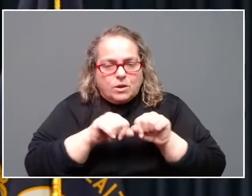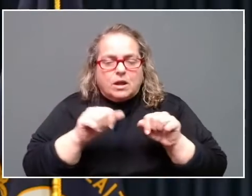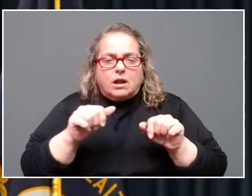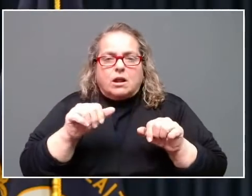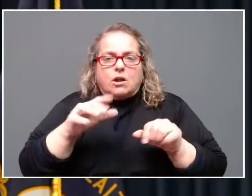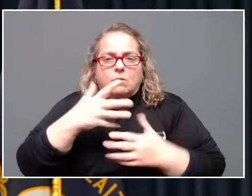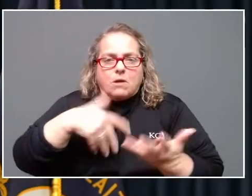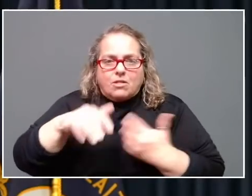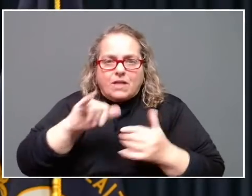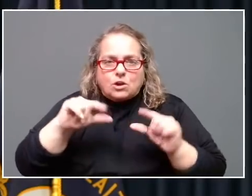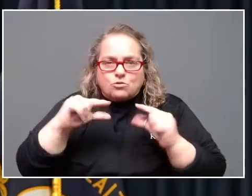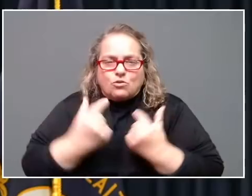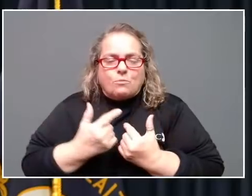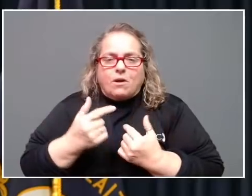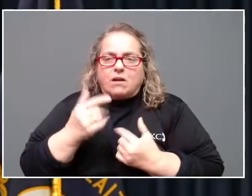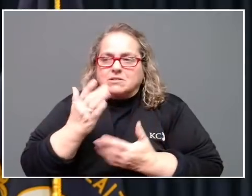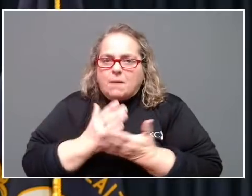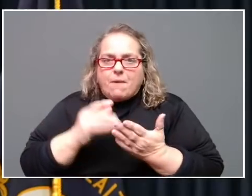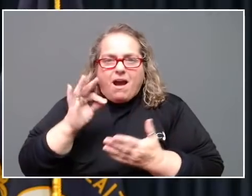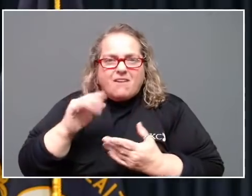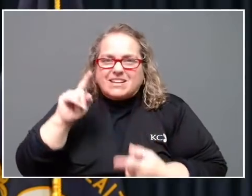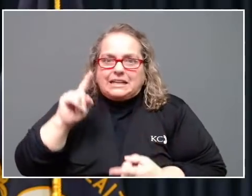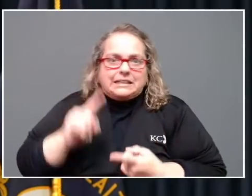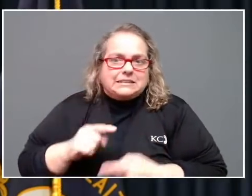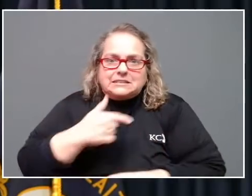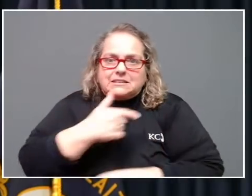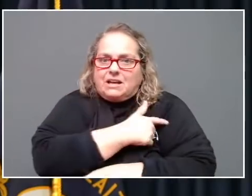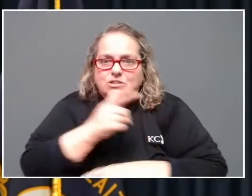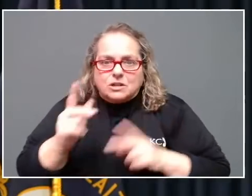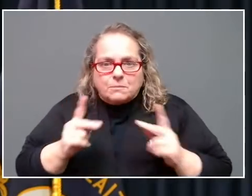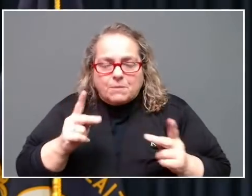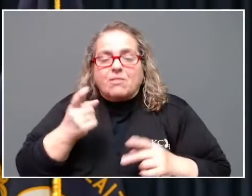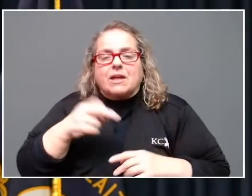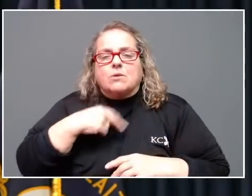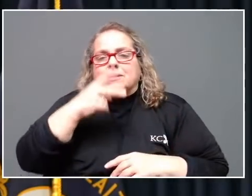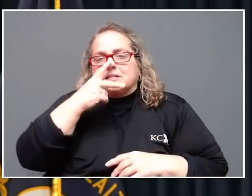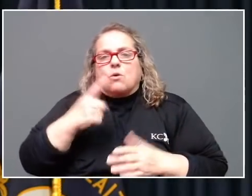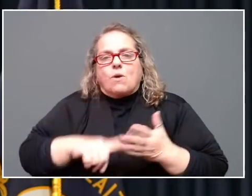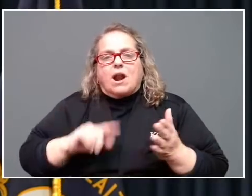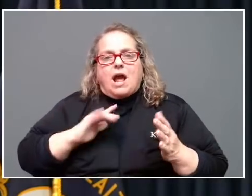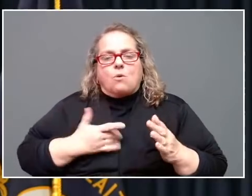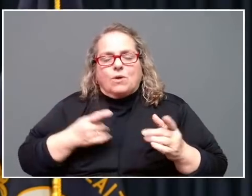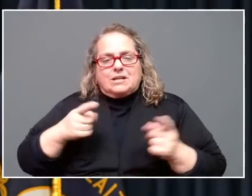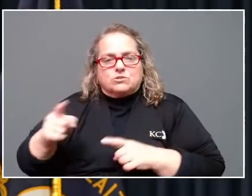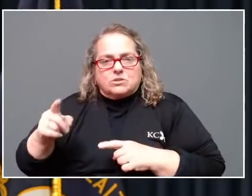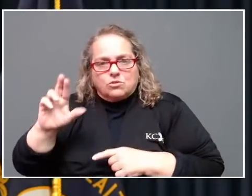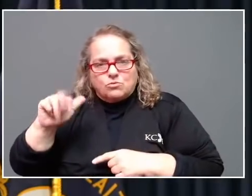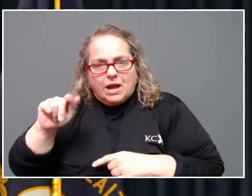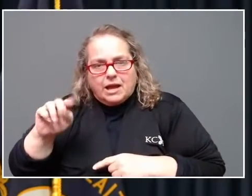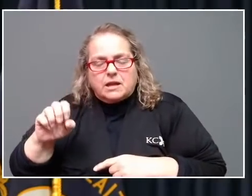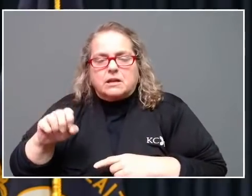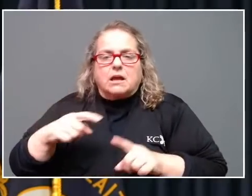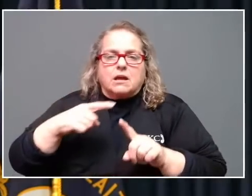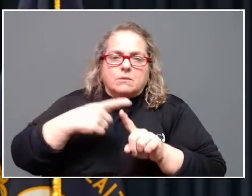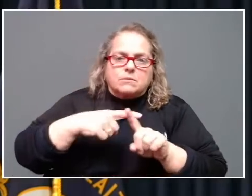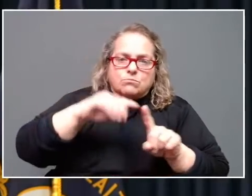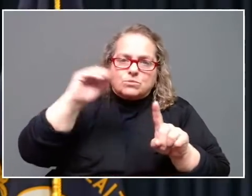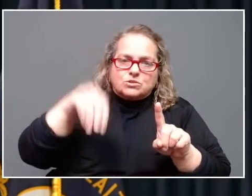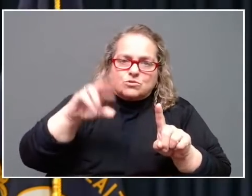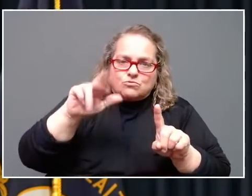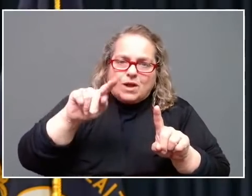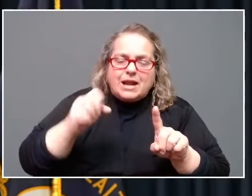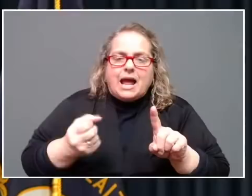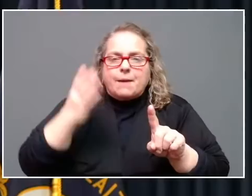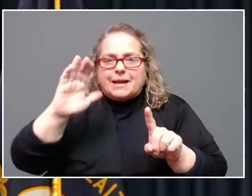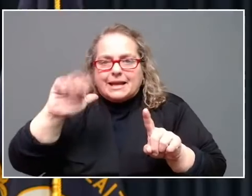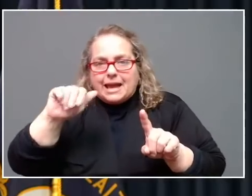of the least vaccinated. And then we'll see, you know, what our incident rate is, what our positivity rate is, how many cases there are. But if we continue to plunge like